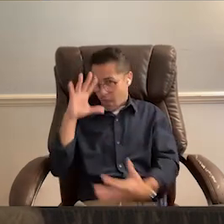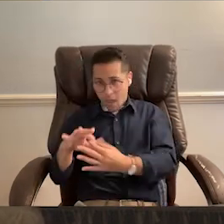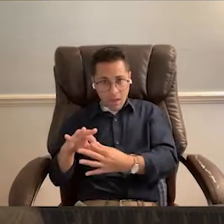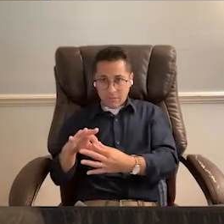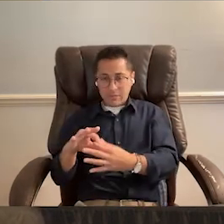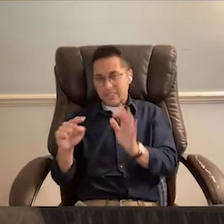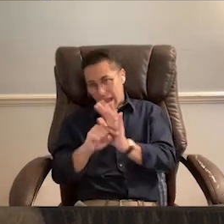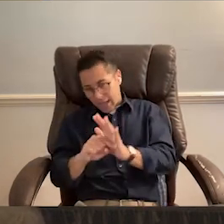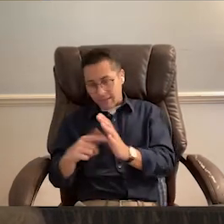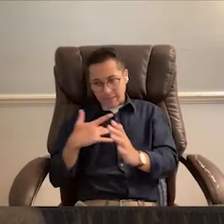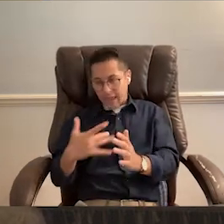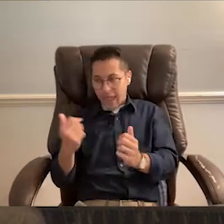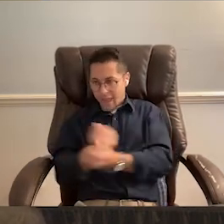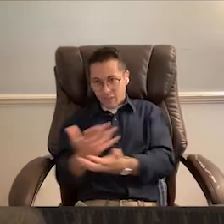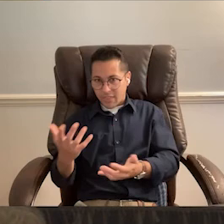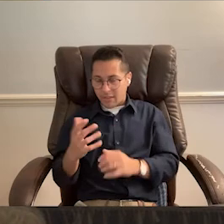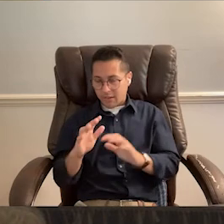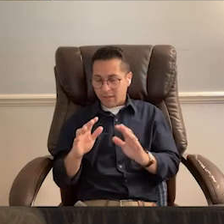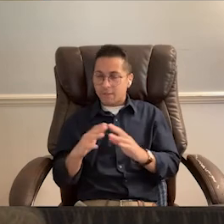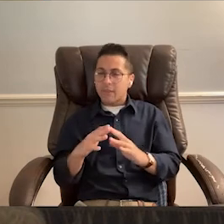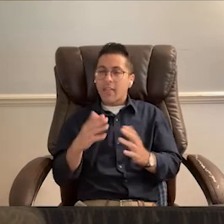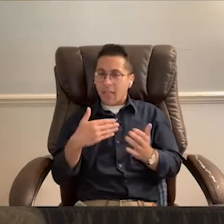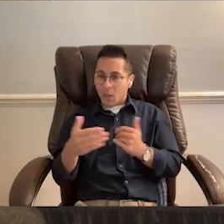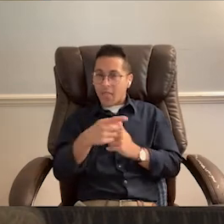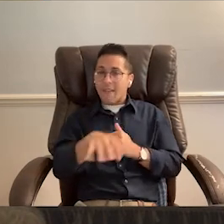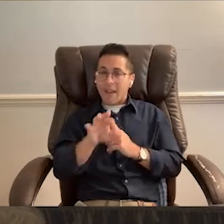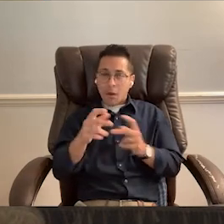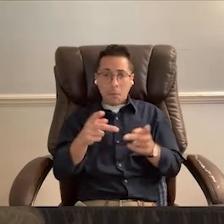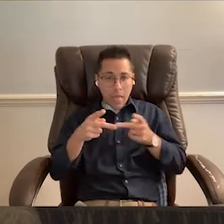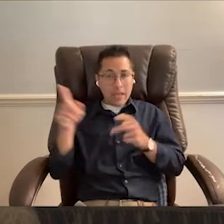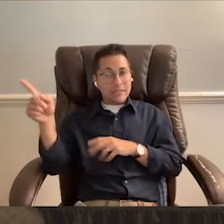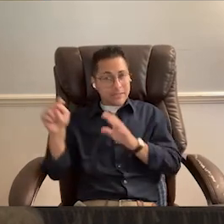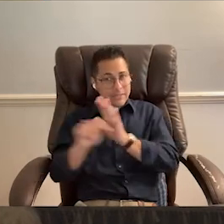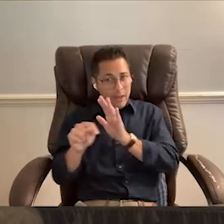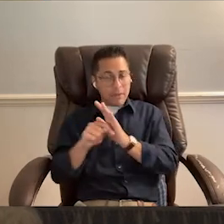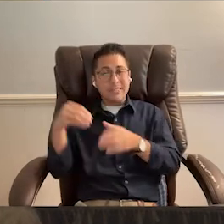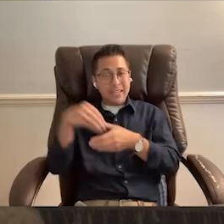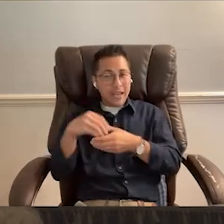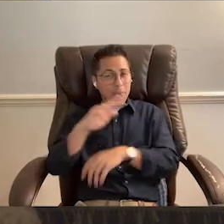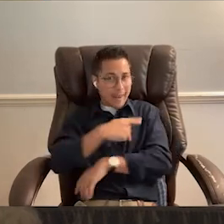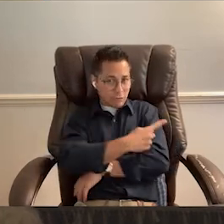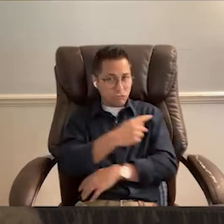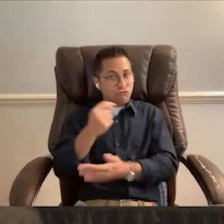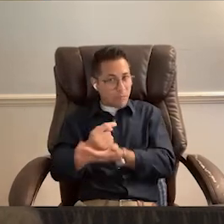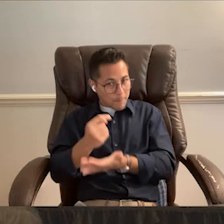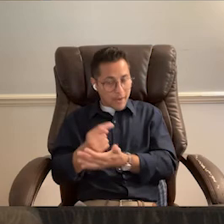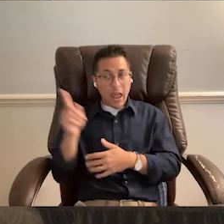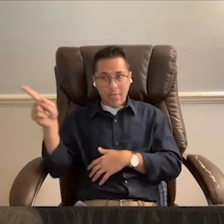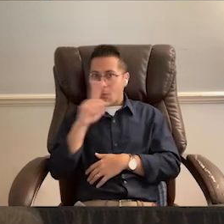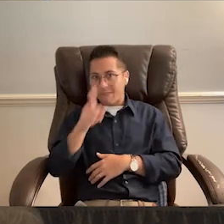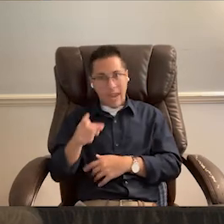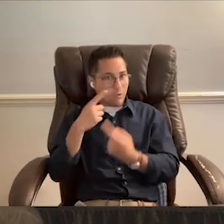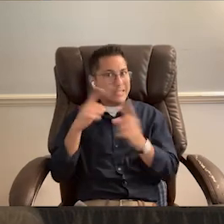because her mind connected something, usually negative, to every thing that was. Anyway, they ended up finding a